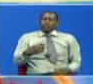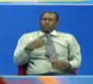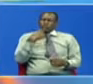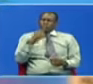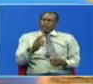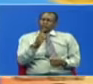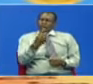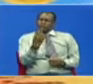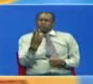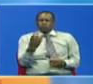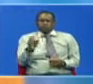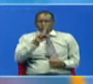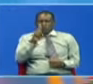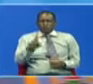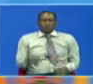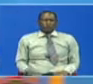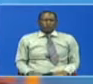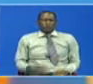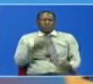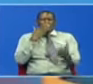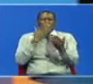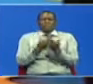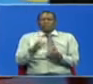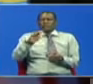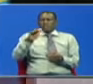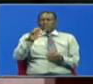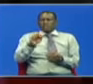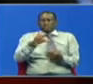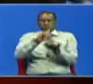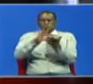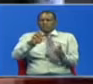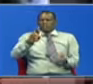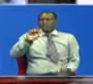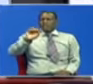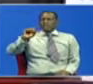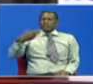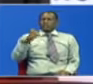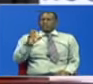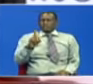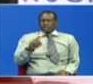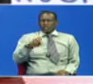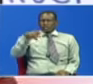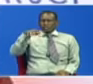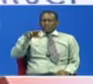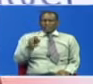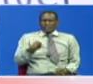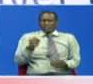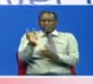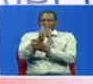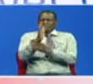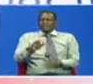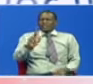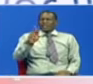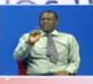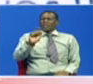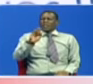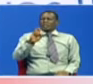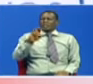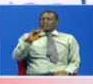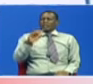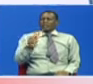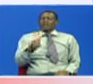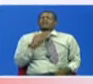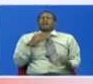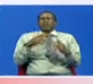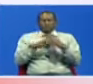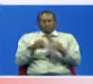two of those questions. Thank you, CS, Dr. Rashid, PS, Ambassador Kabiria. Let me start from the